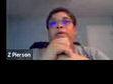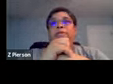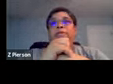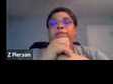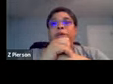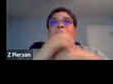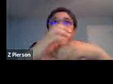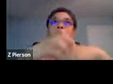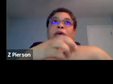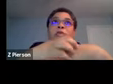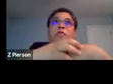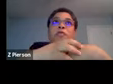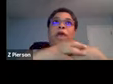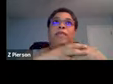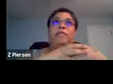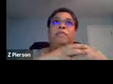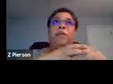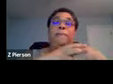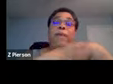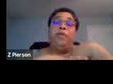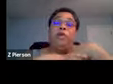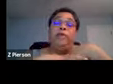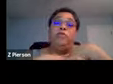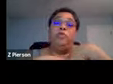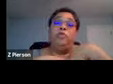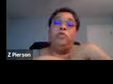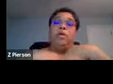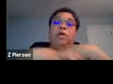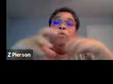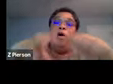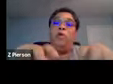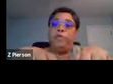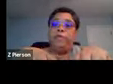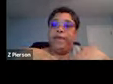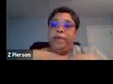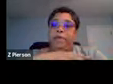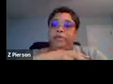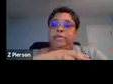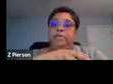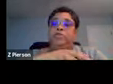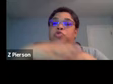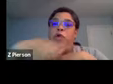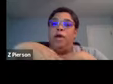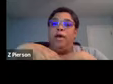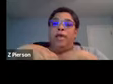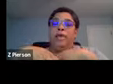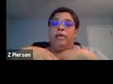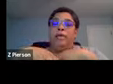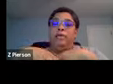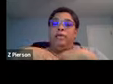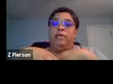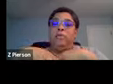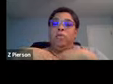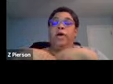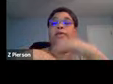keeping the space that you have over at the at Manor High School along with this campus to try